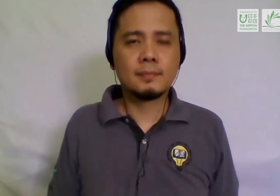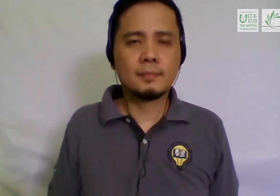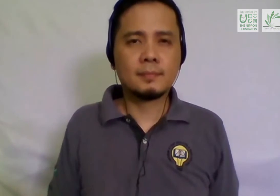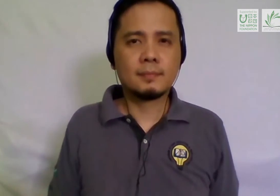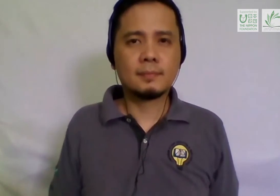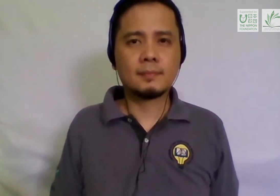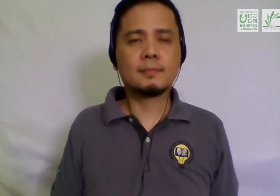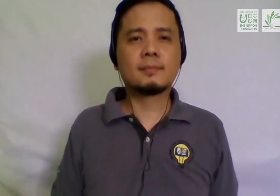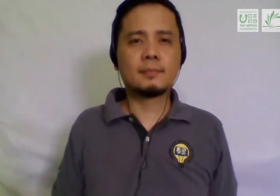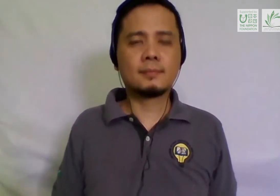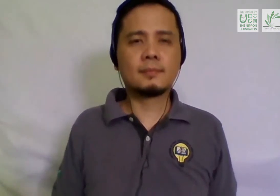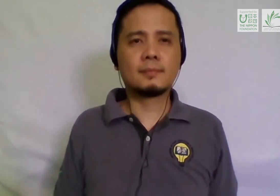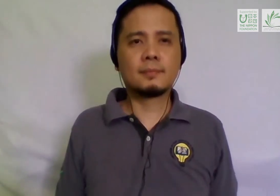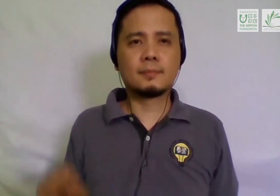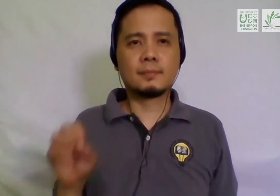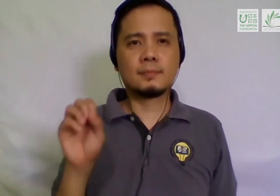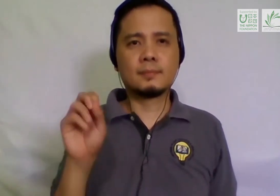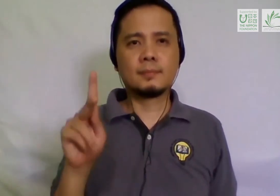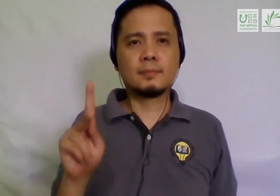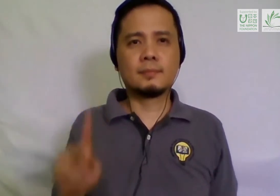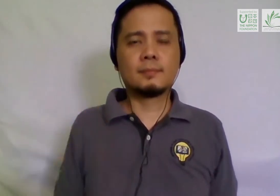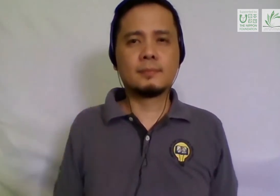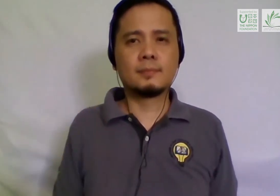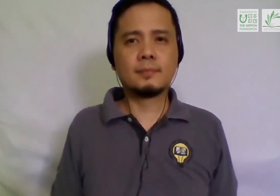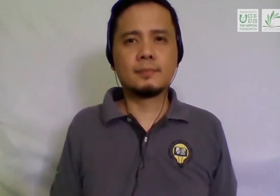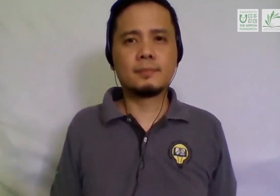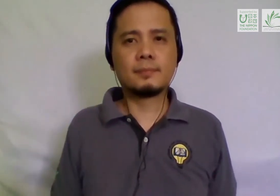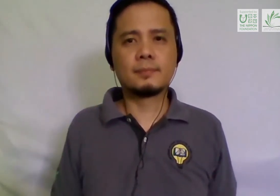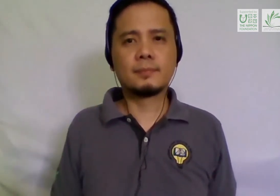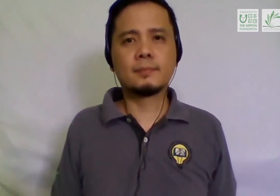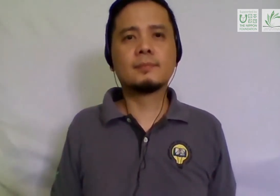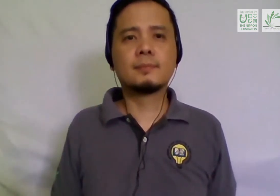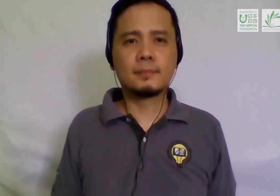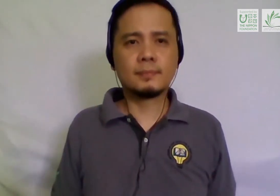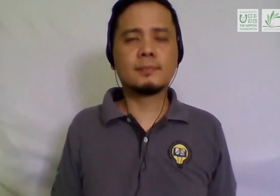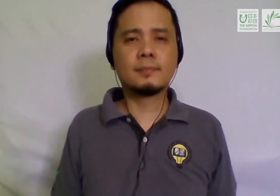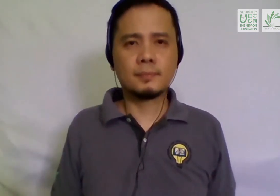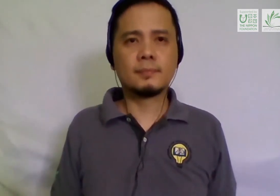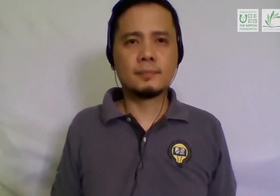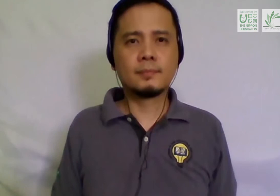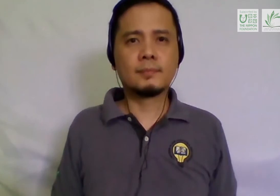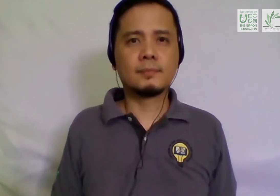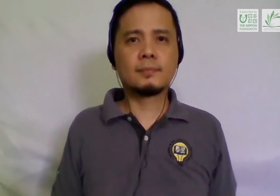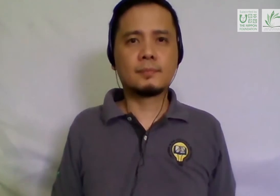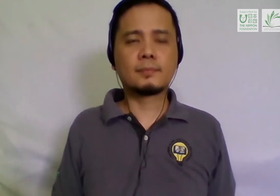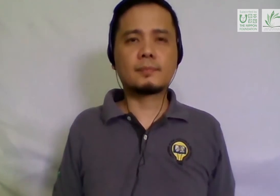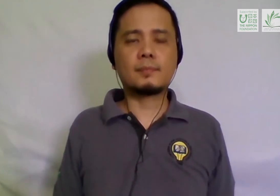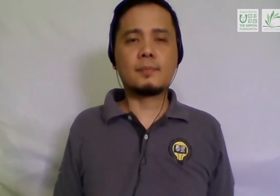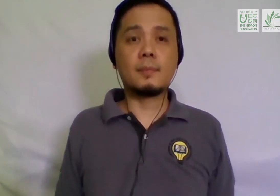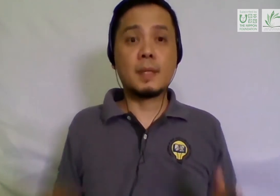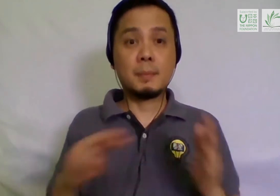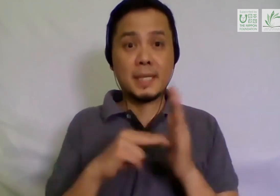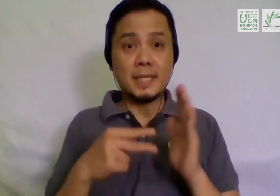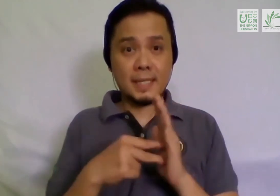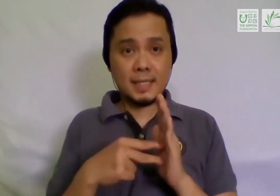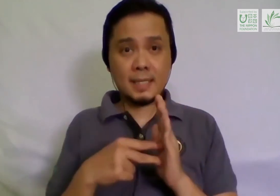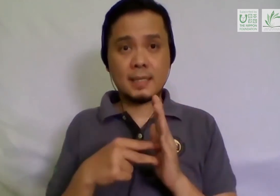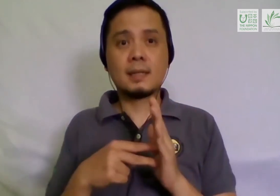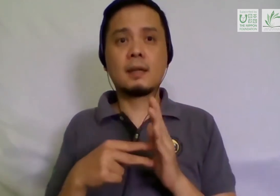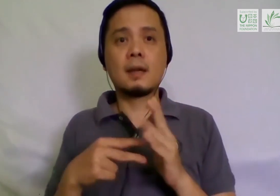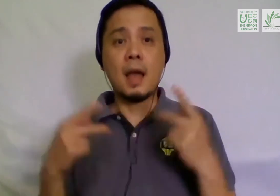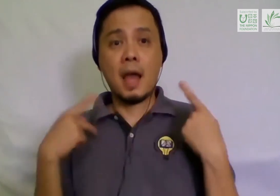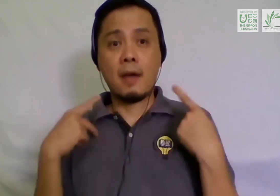Okay, A. I think everybody is saying A. so we are using a handbook, but we don't use